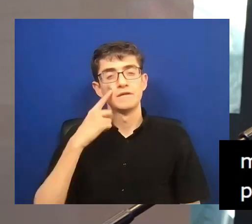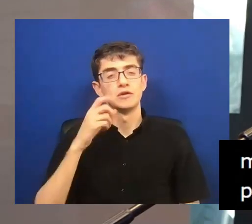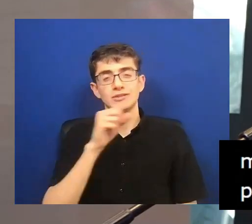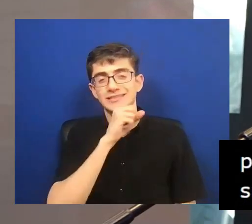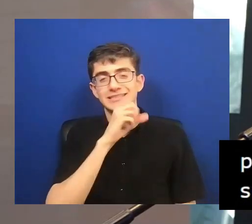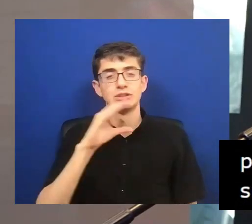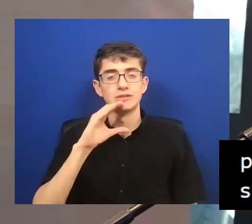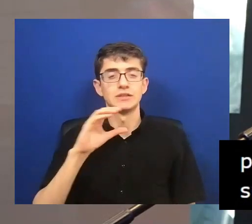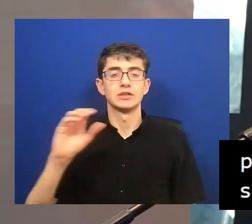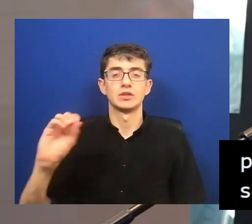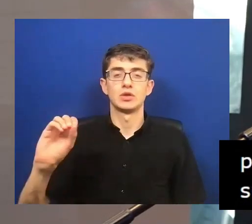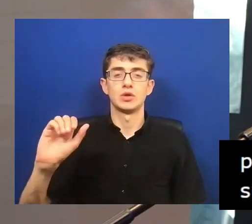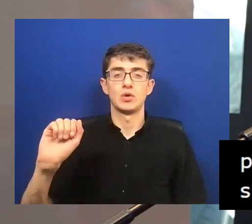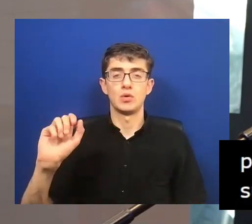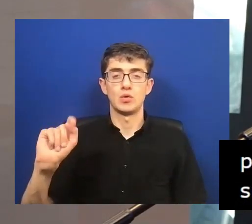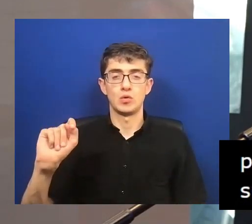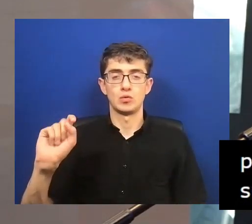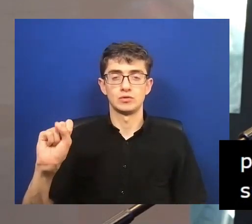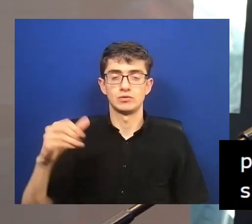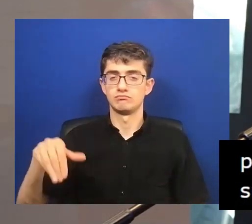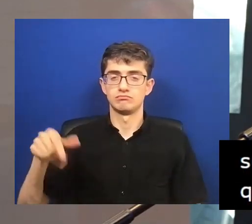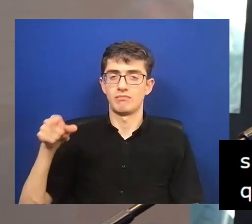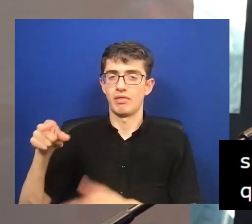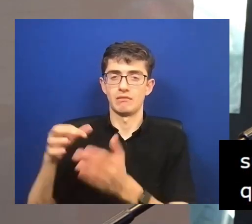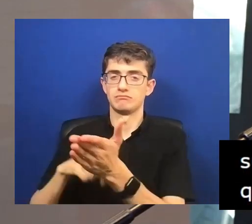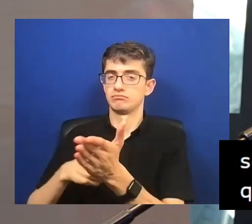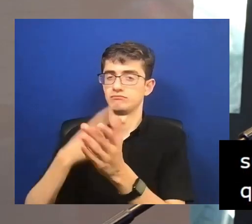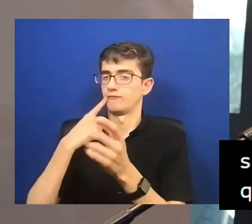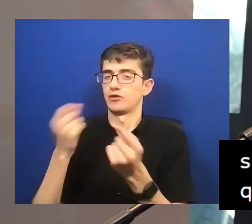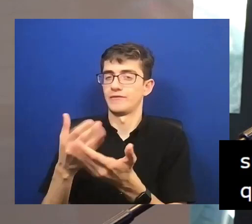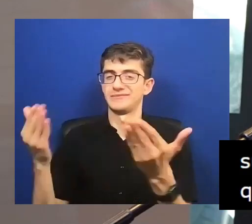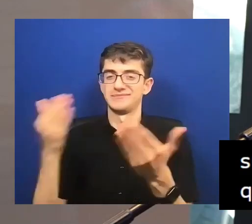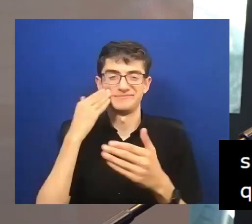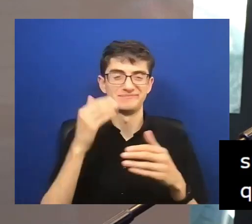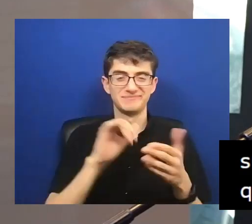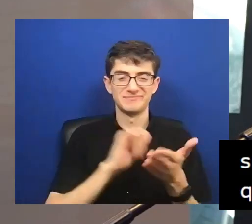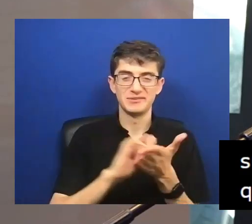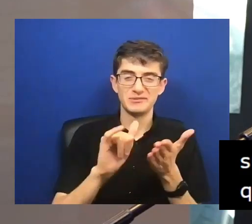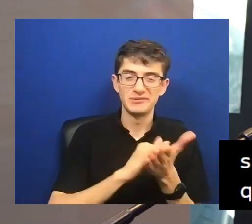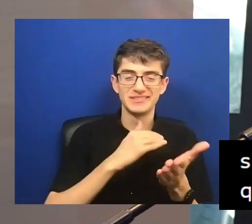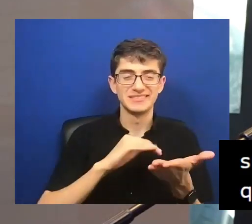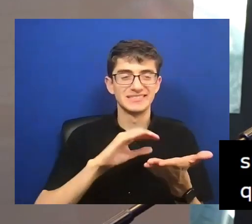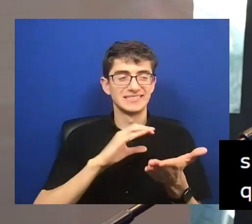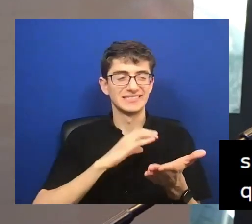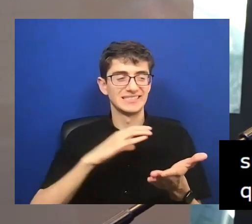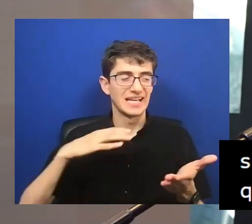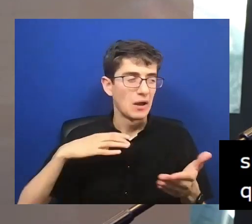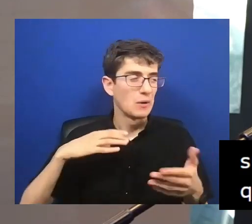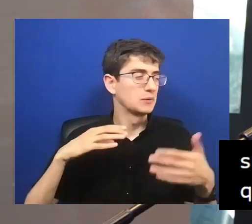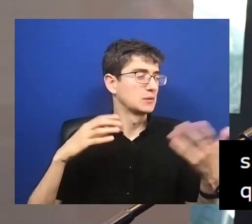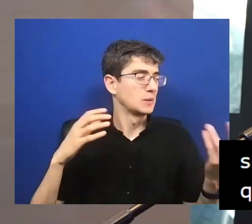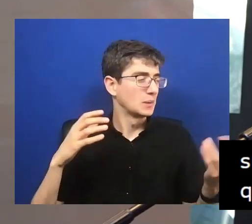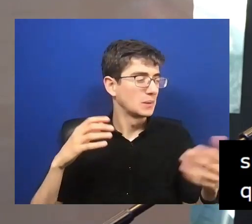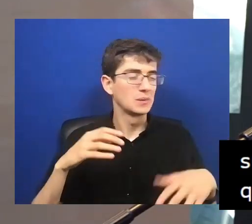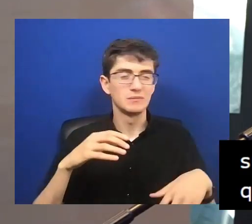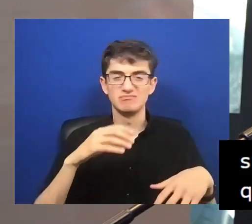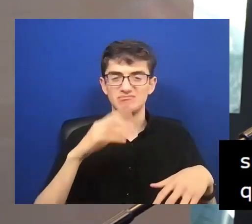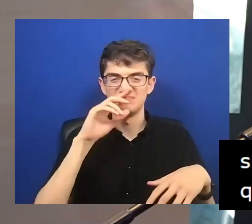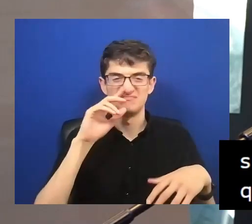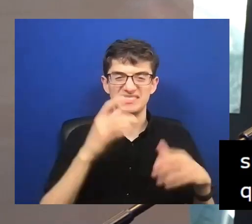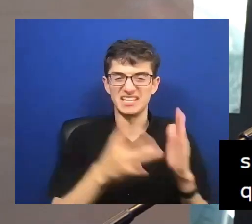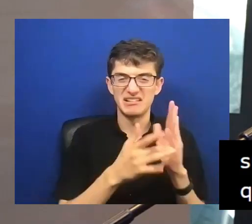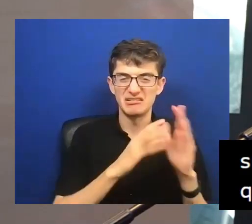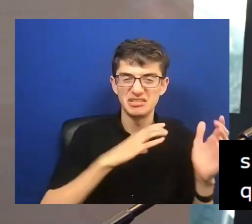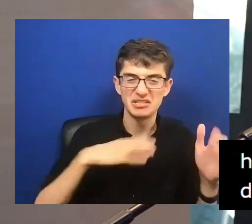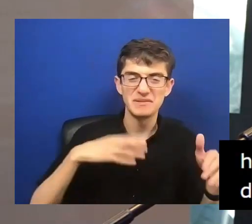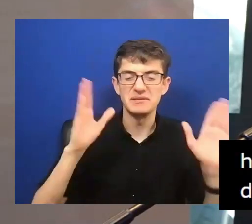everything. I know that the city council's technology committee did pass some bills that talk about having navigators and support in the community. But if I had my